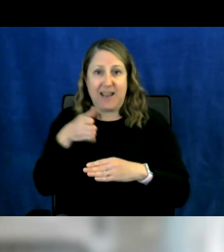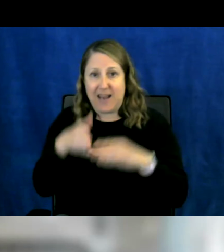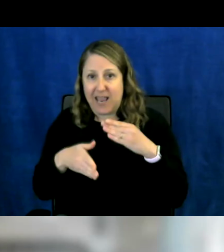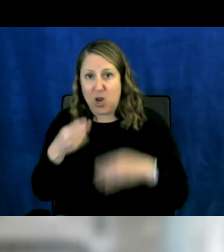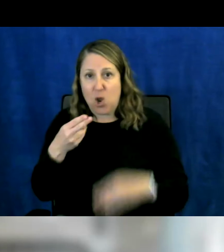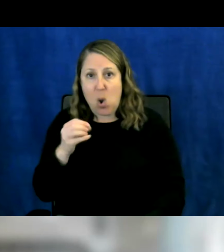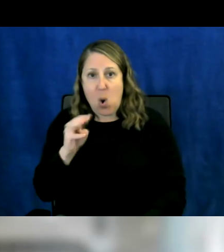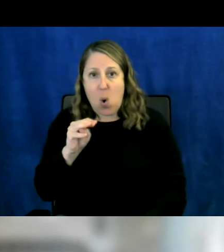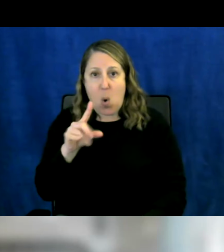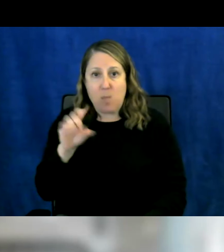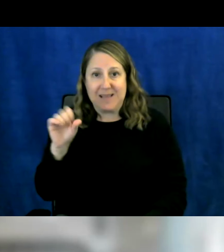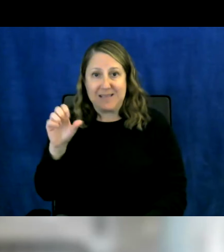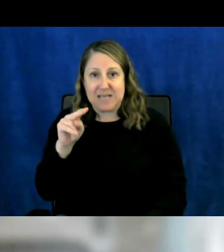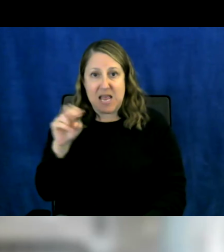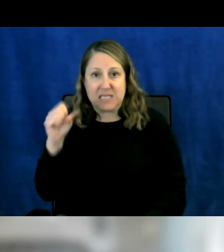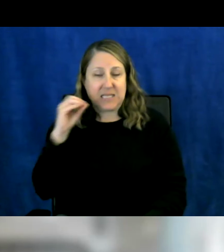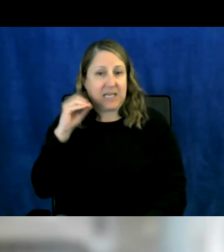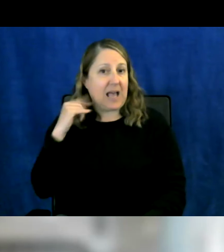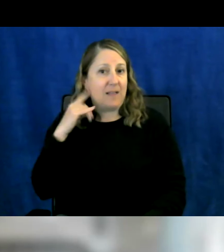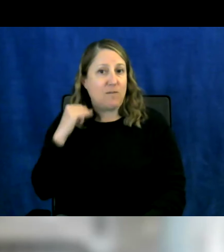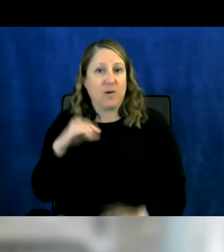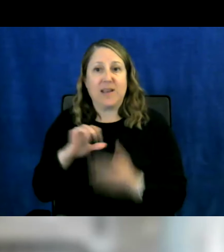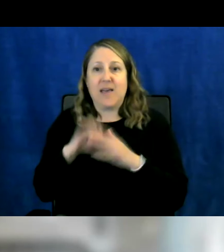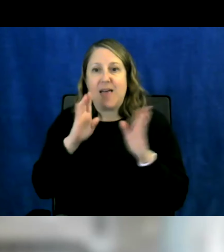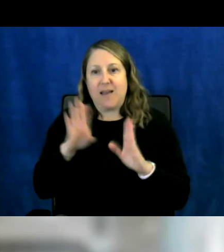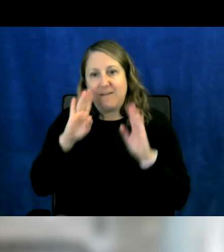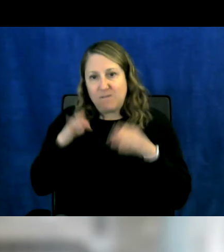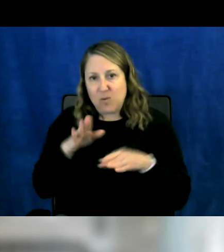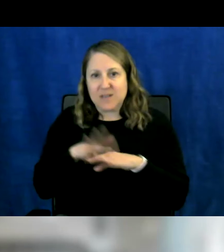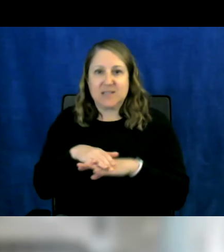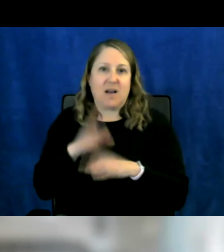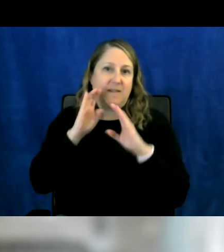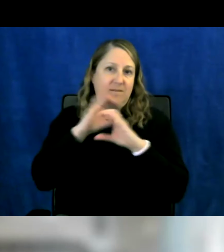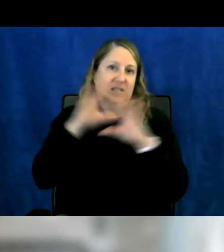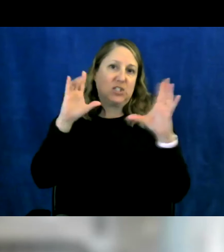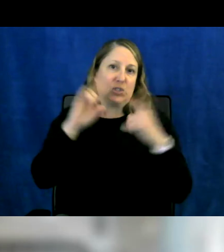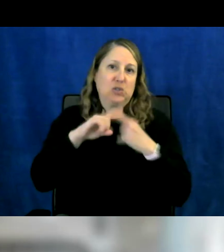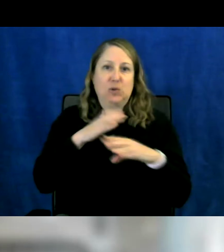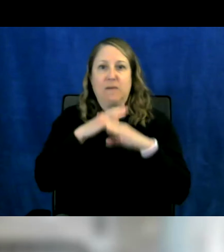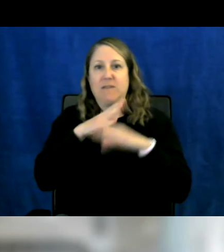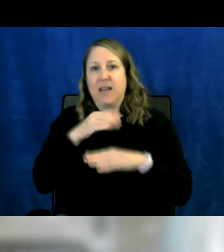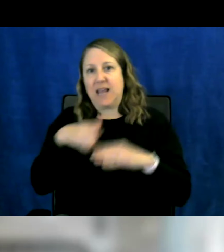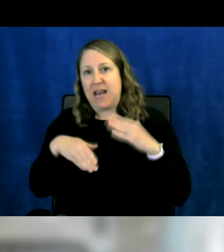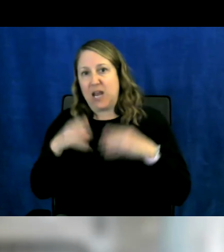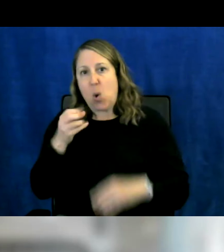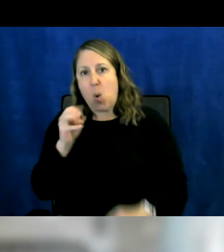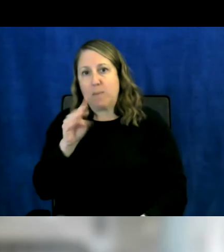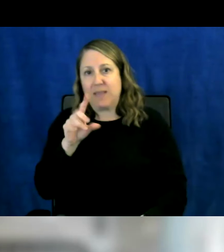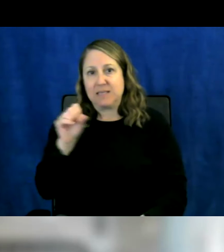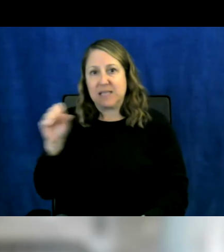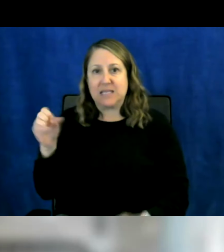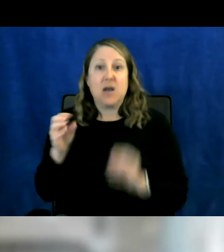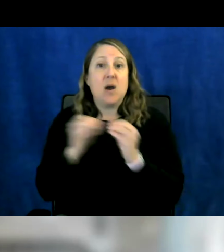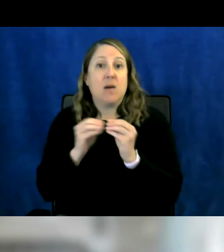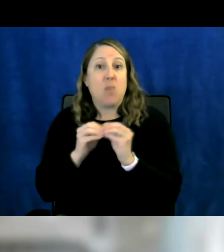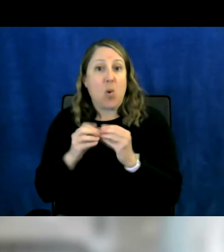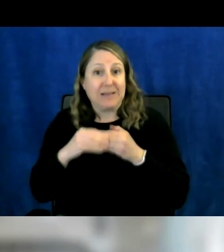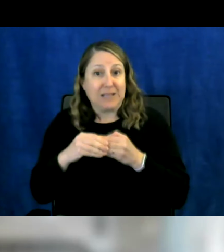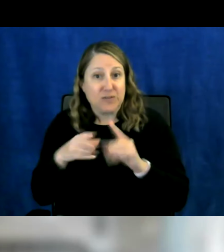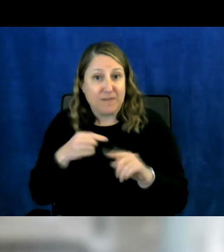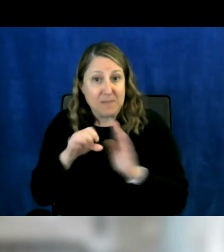action plan focuses on a vision for the council and state's work to prevent and end homelessness that features increased leadership from the state